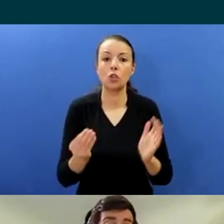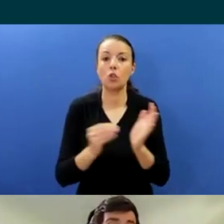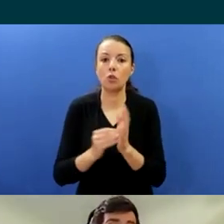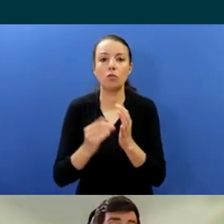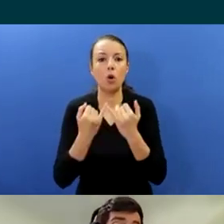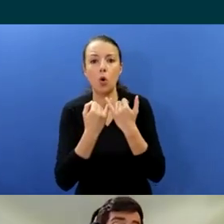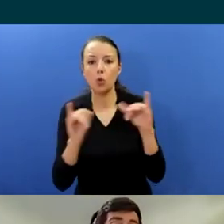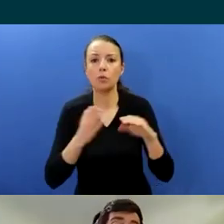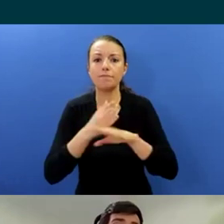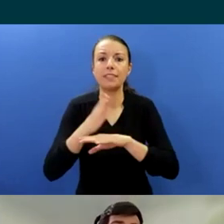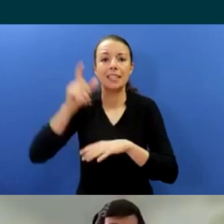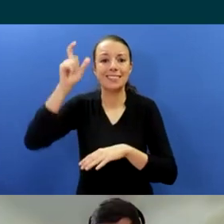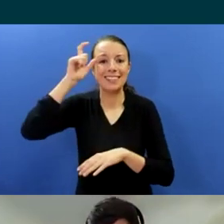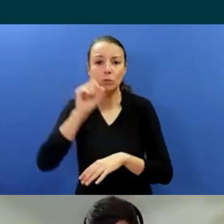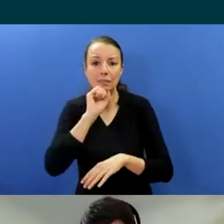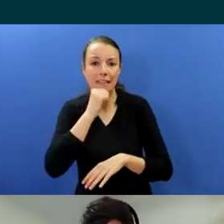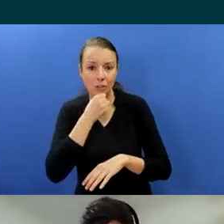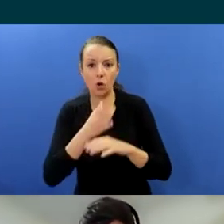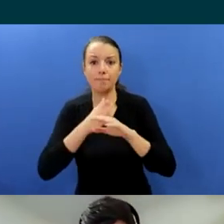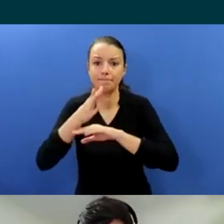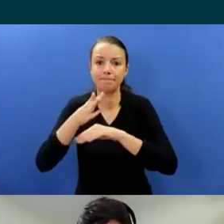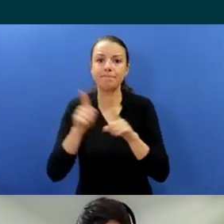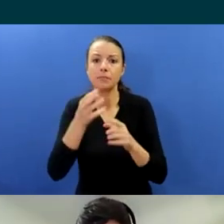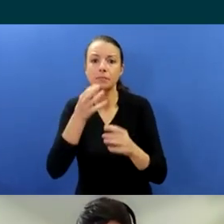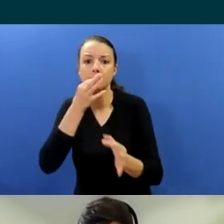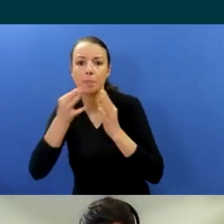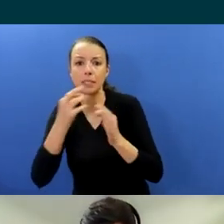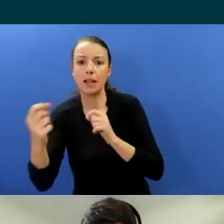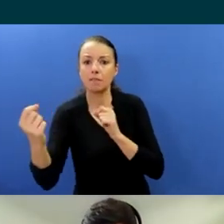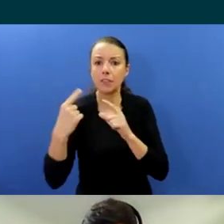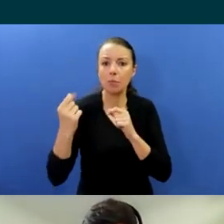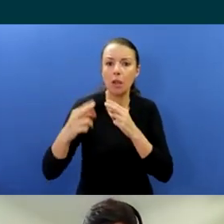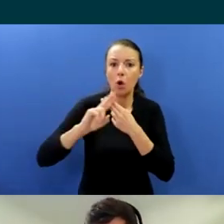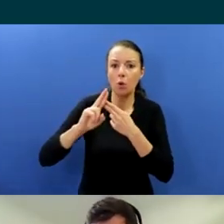feedback was gathered and transferred into the online participation.